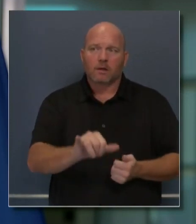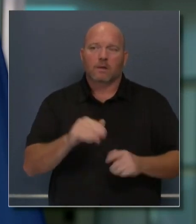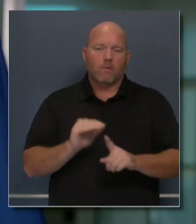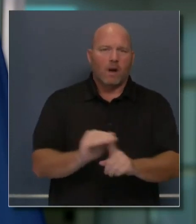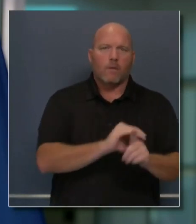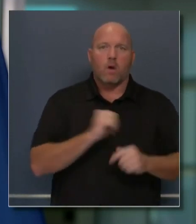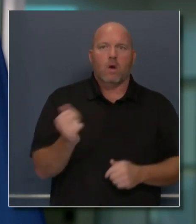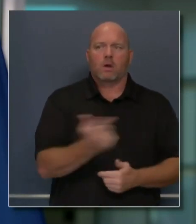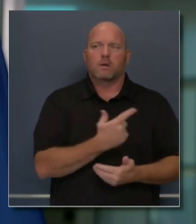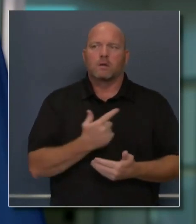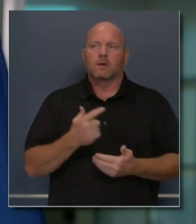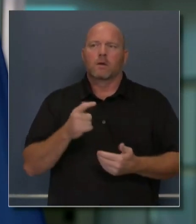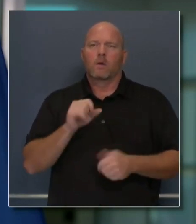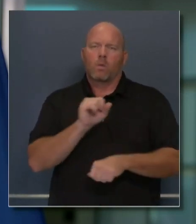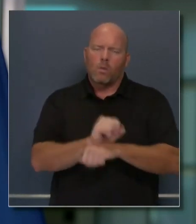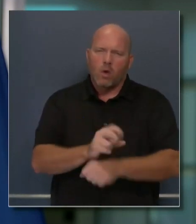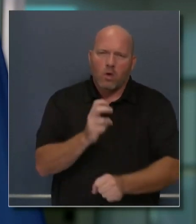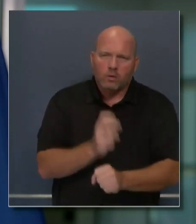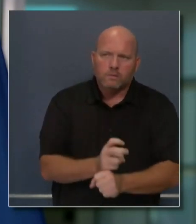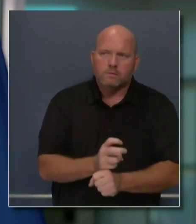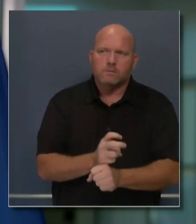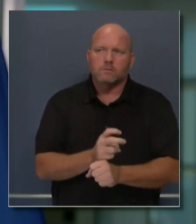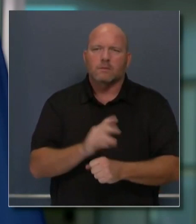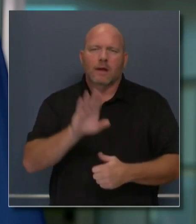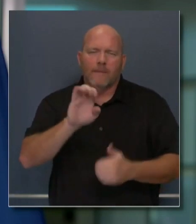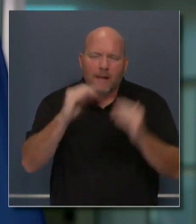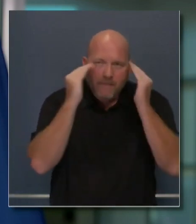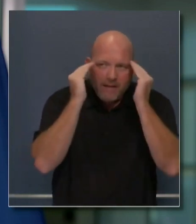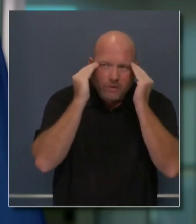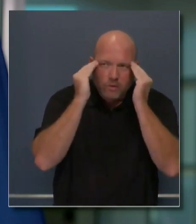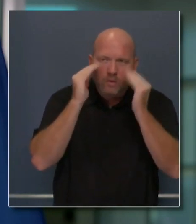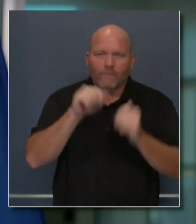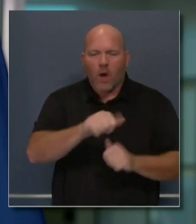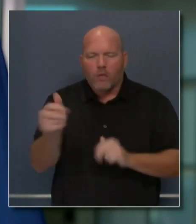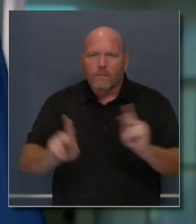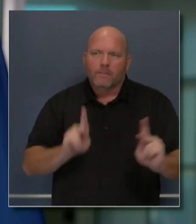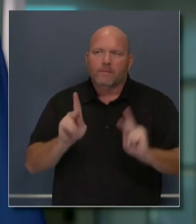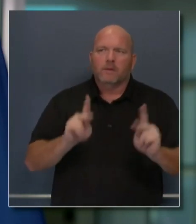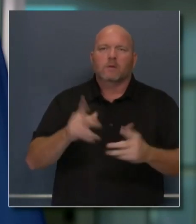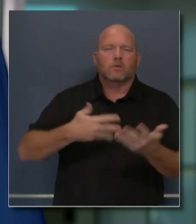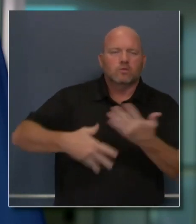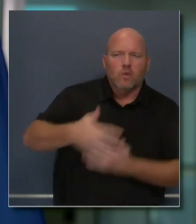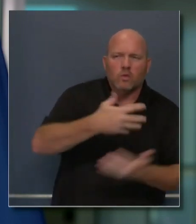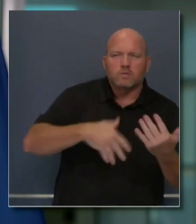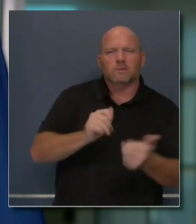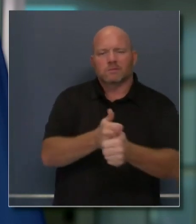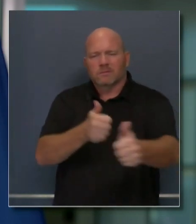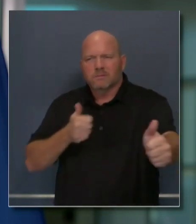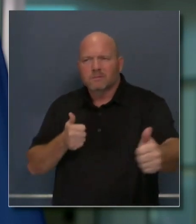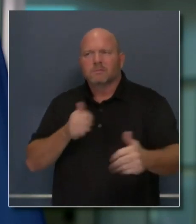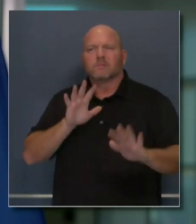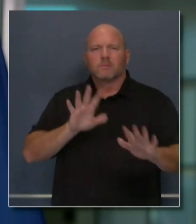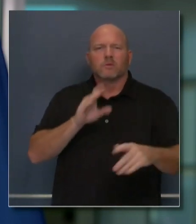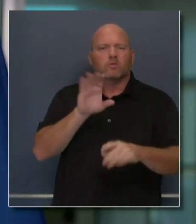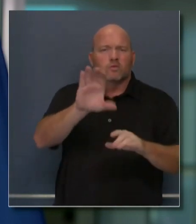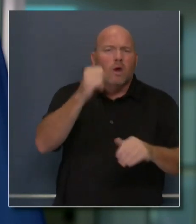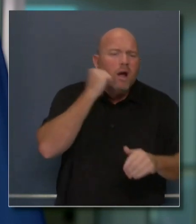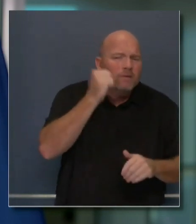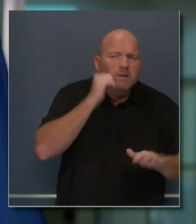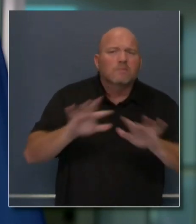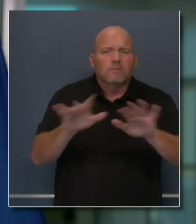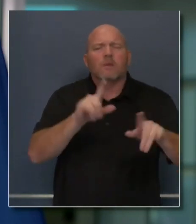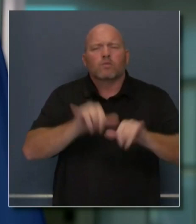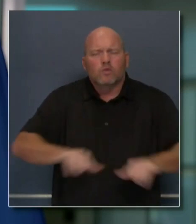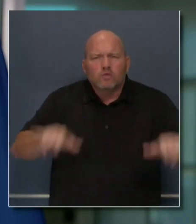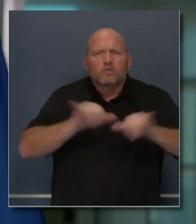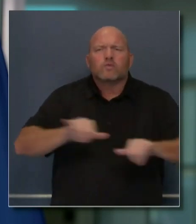your vigilance, continue to be mindful of others as you mix and as you go about your day-to-day routines. Let me thank